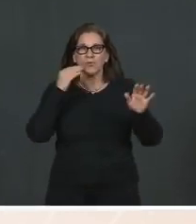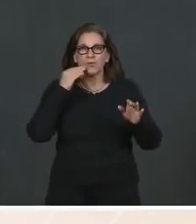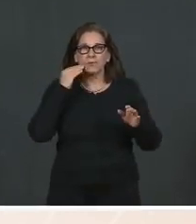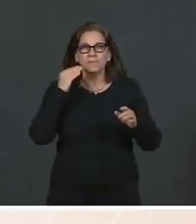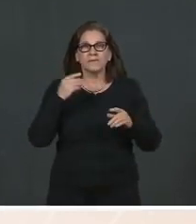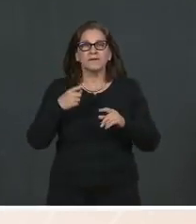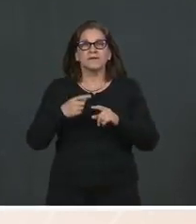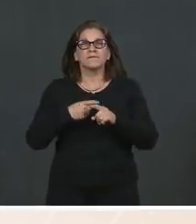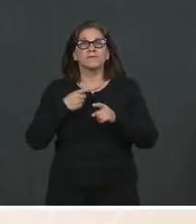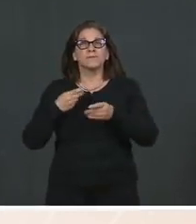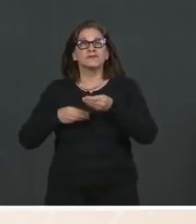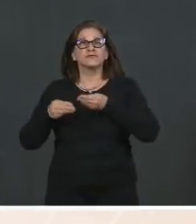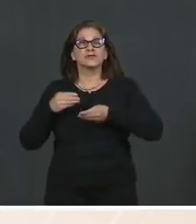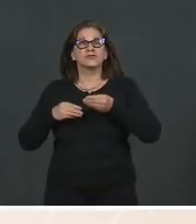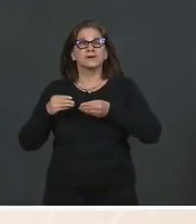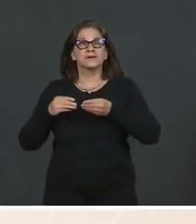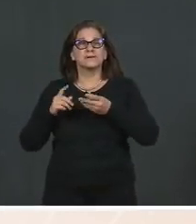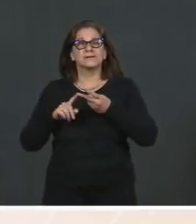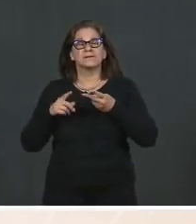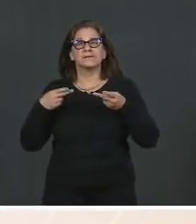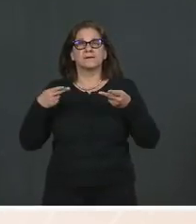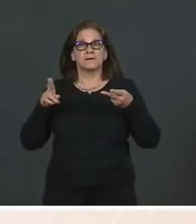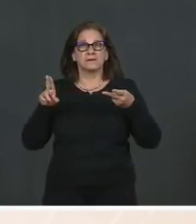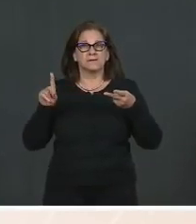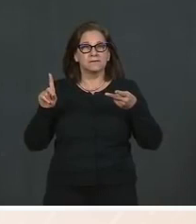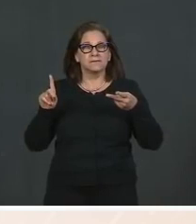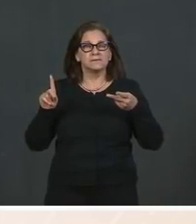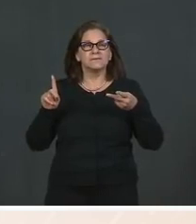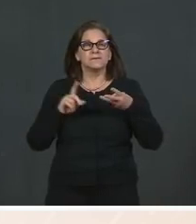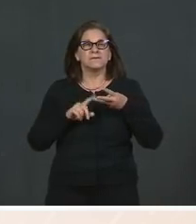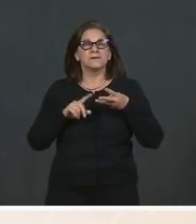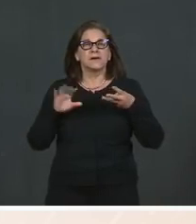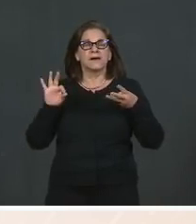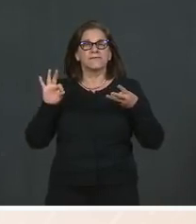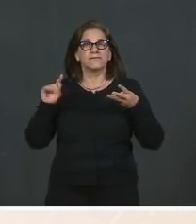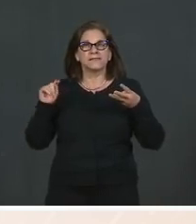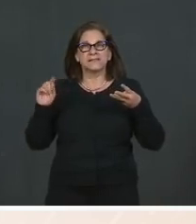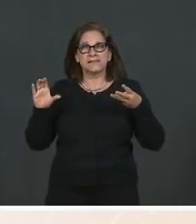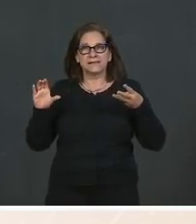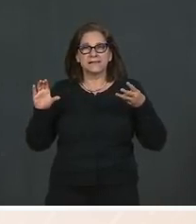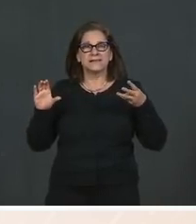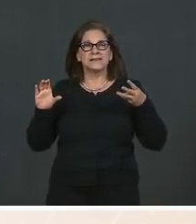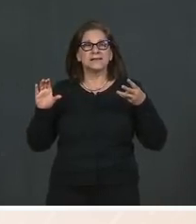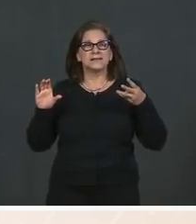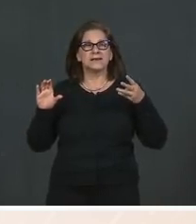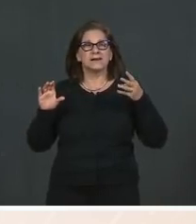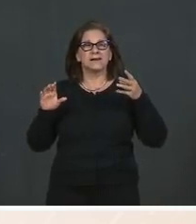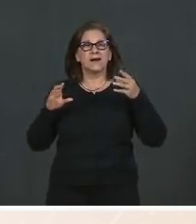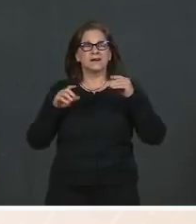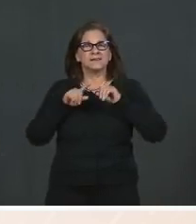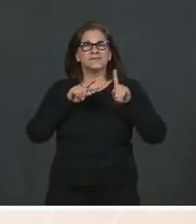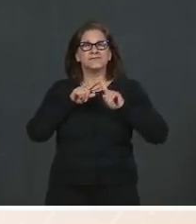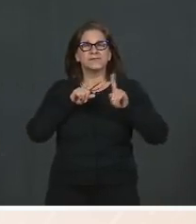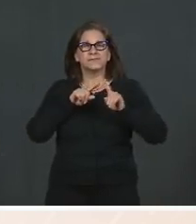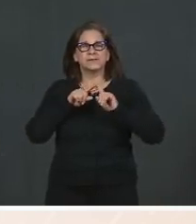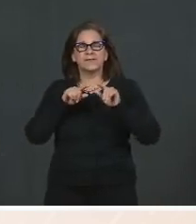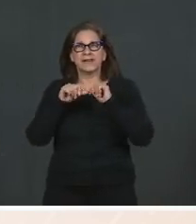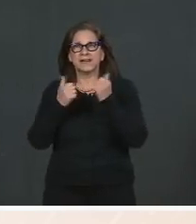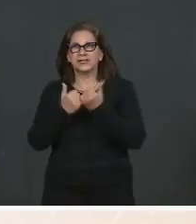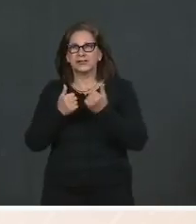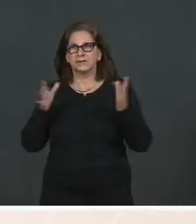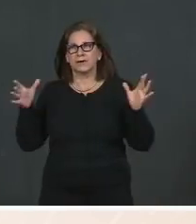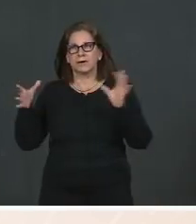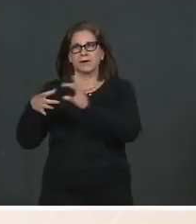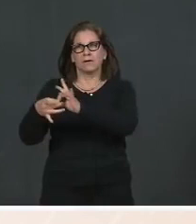the USDA, the CFPB, and the FTC. They're all coordinating efforts. Today, the White House convened leaders from across